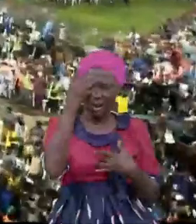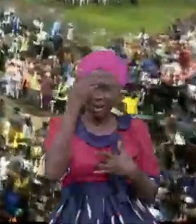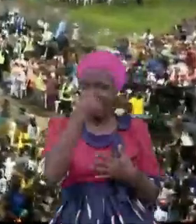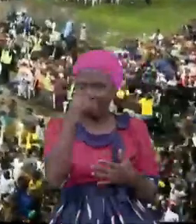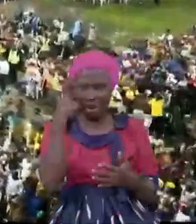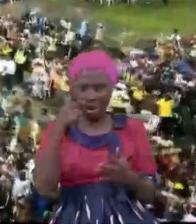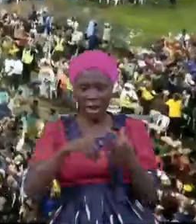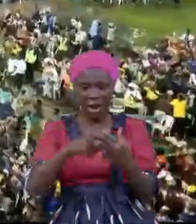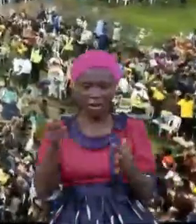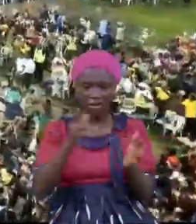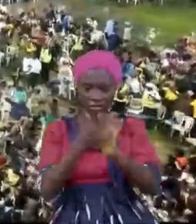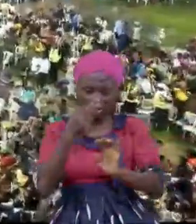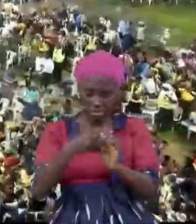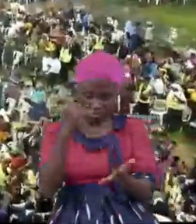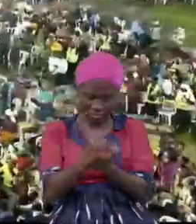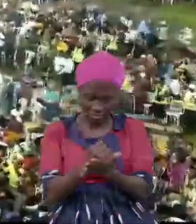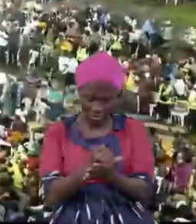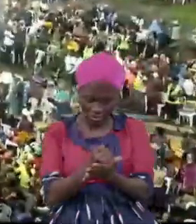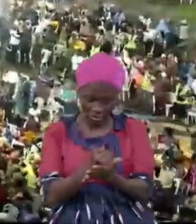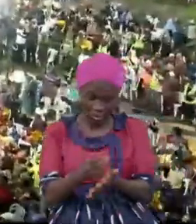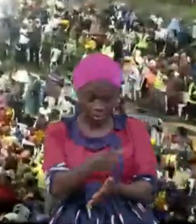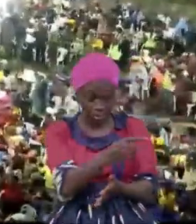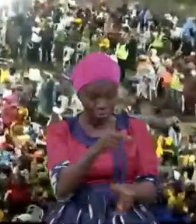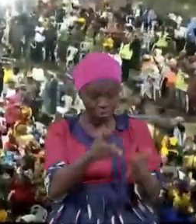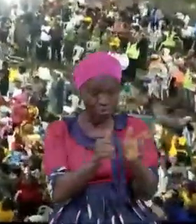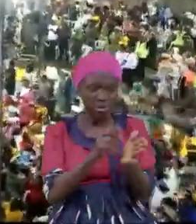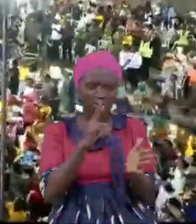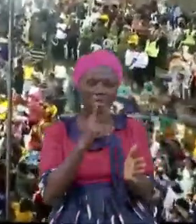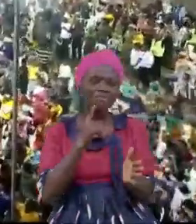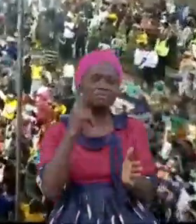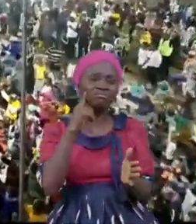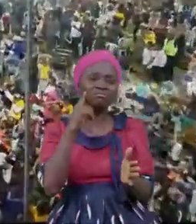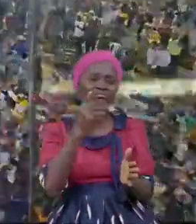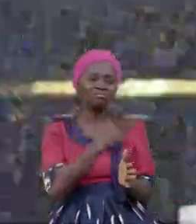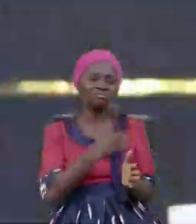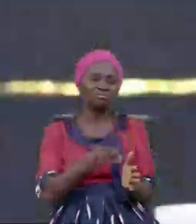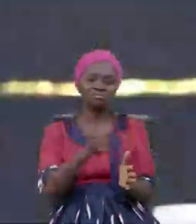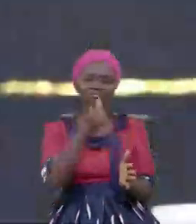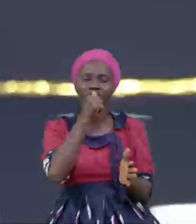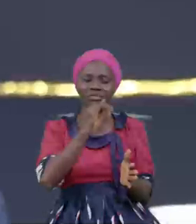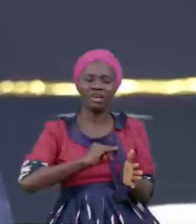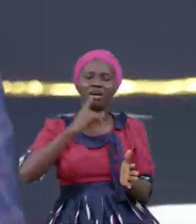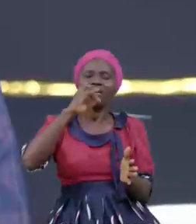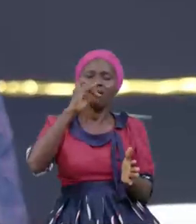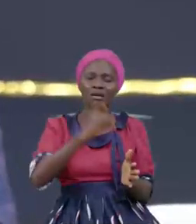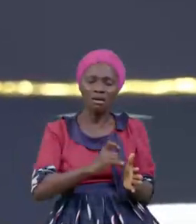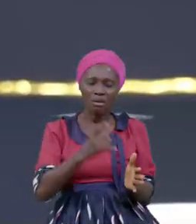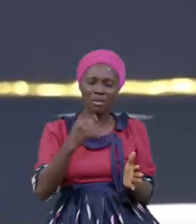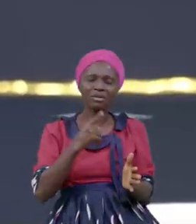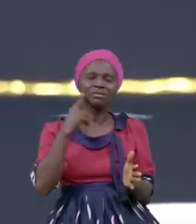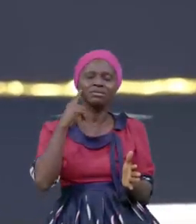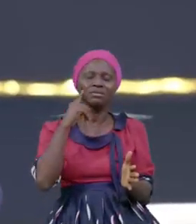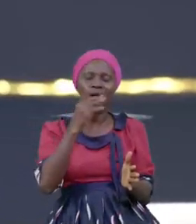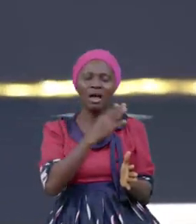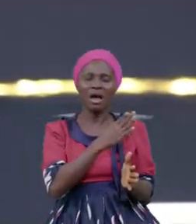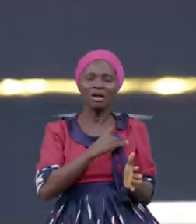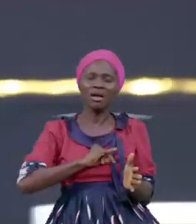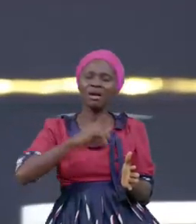name. Those who are deaf and dumb, I command the deafness, I command the dumbness,